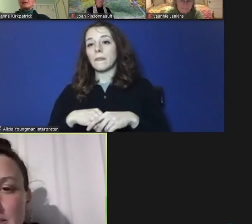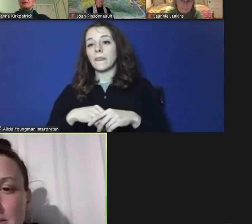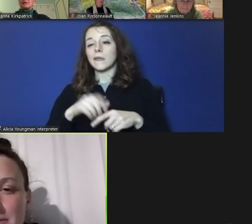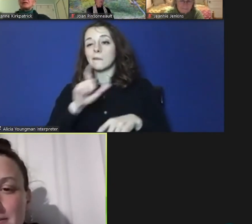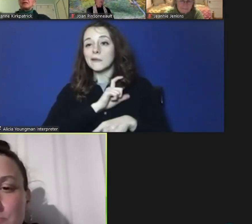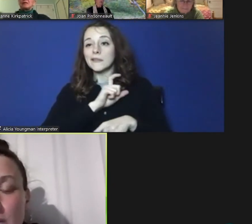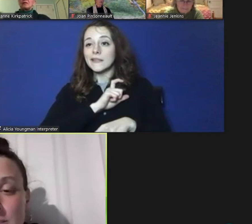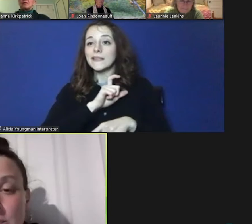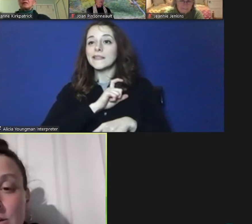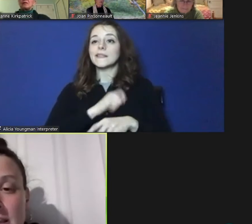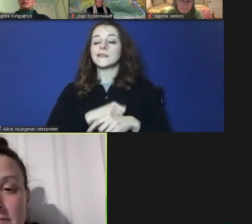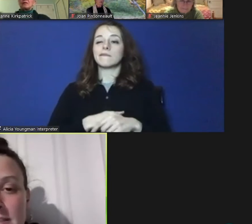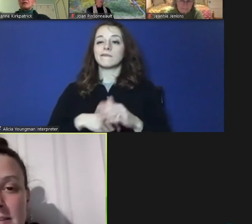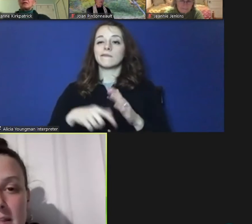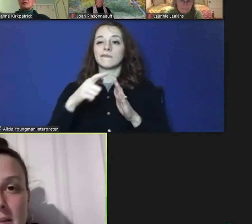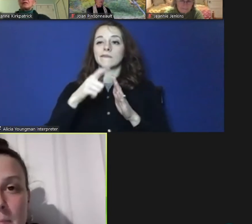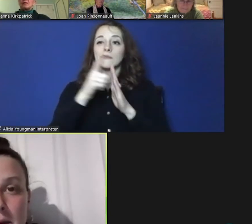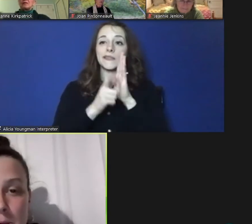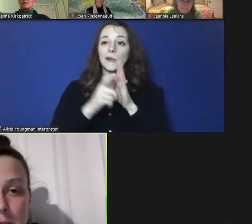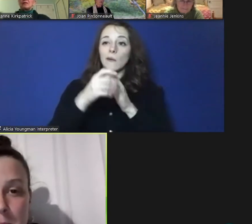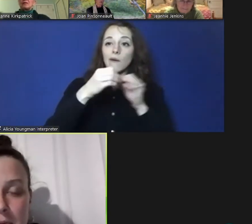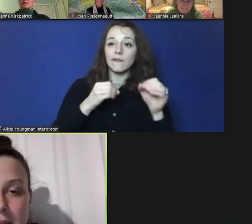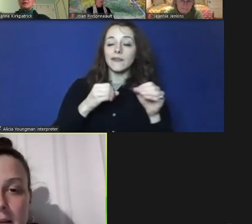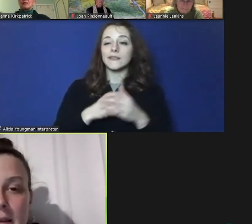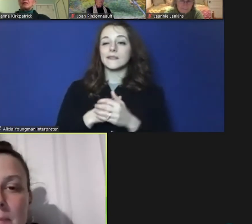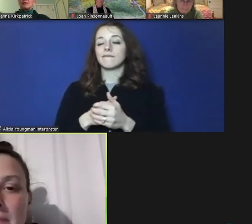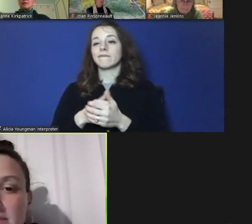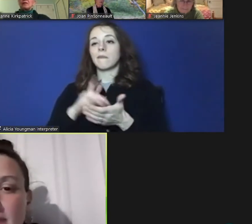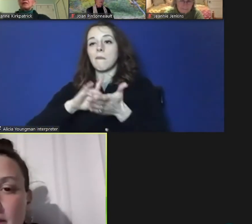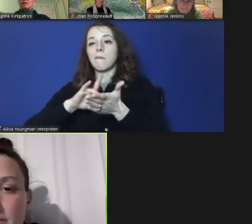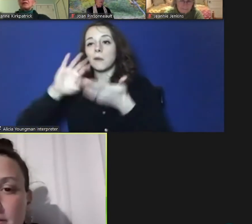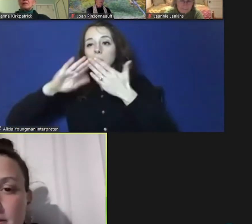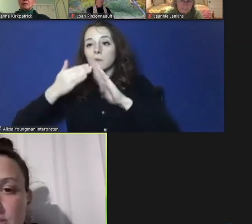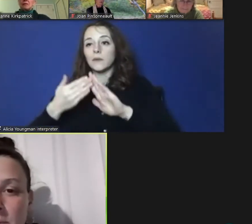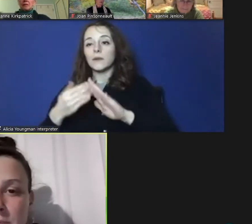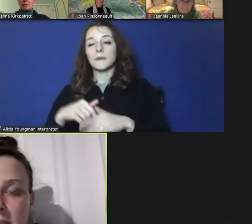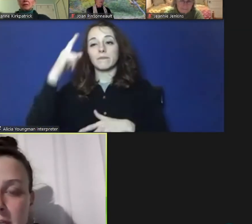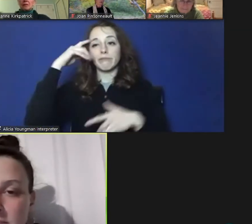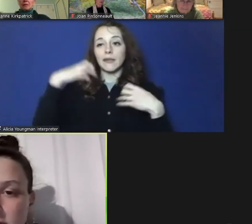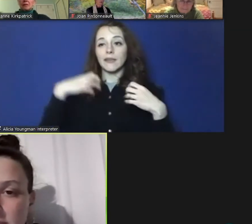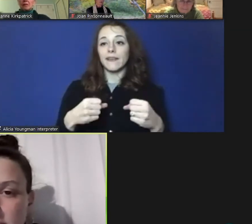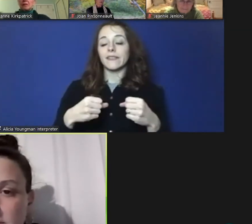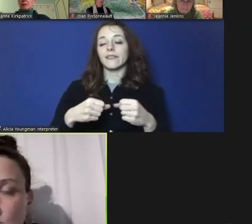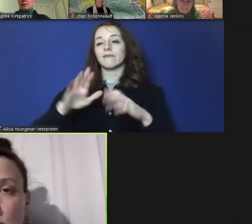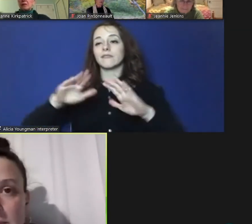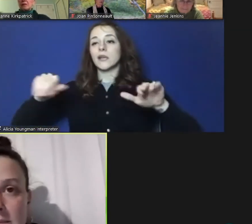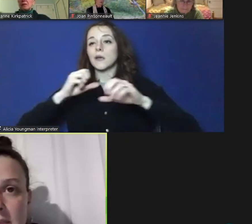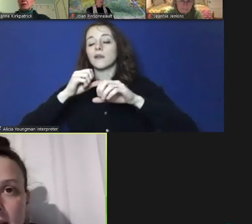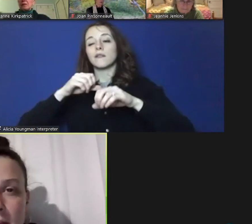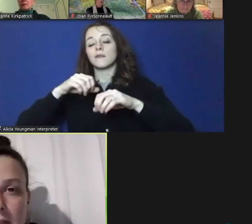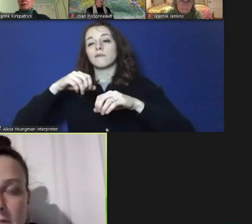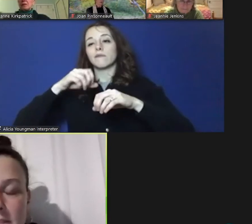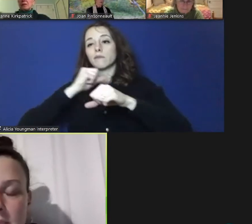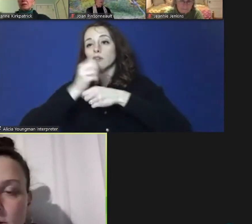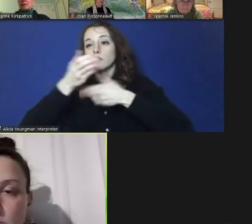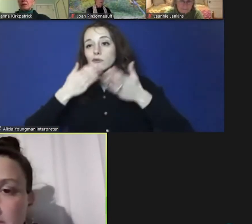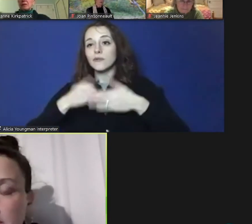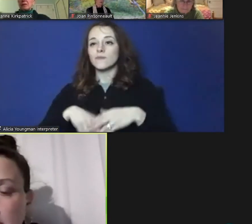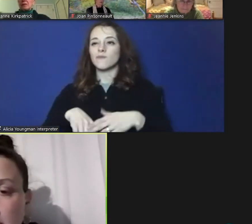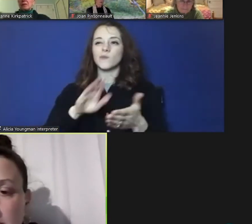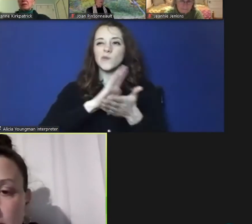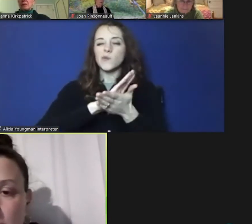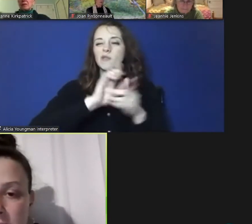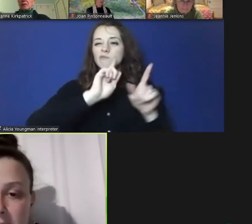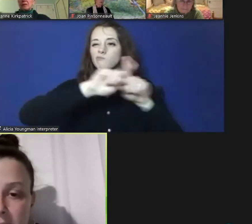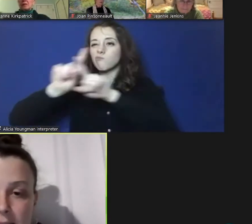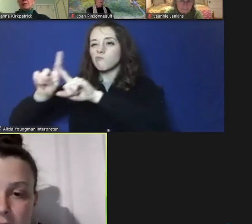police, prosecutor's office, the medical community, mental health, child protective services, schools, and other advocacy